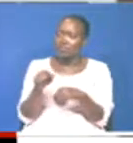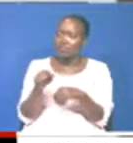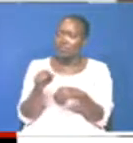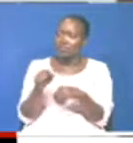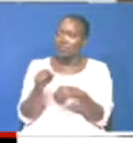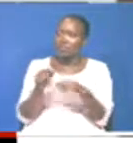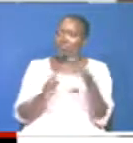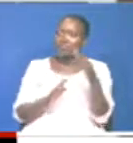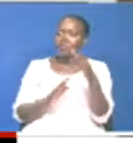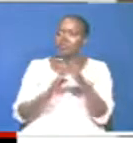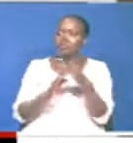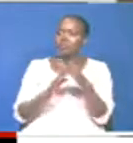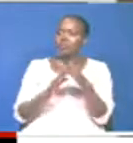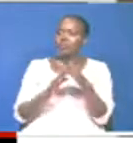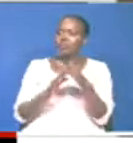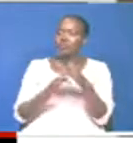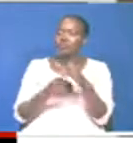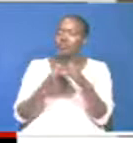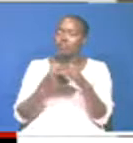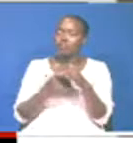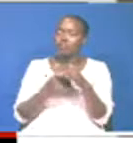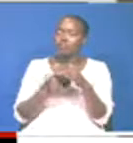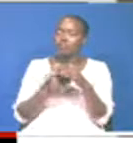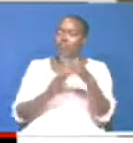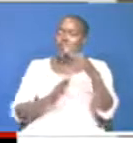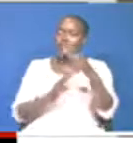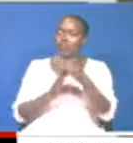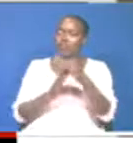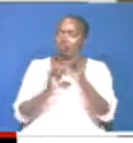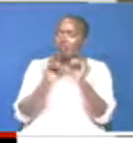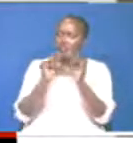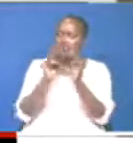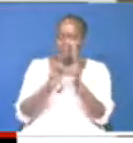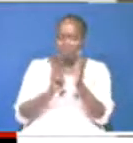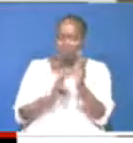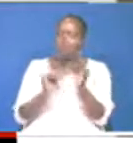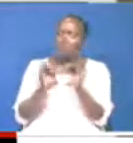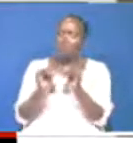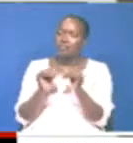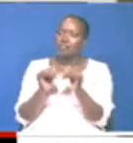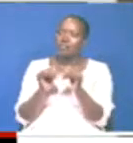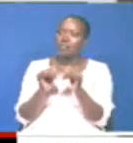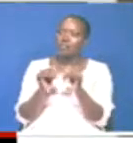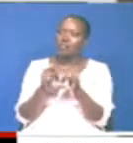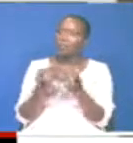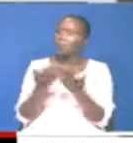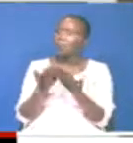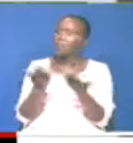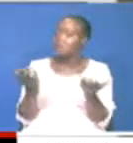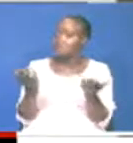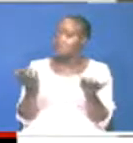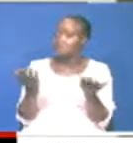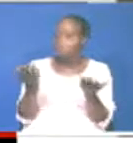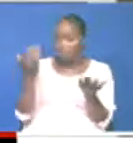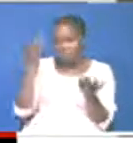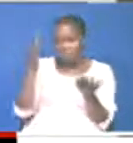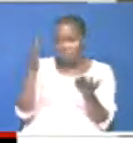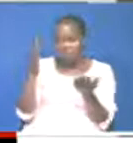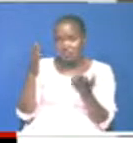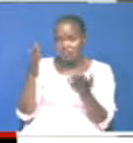actually in my epitome best. I read news, and out of blues, I don't know where I got the name